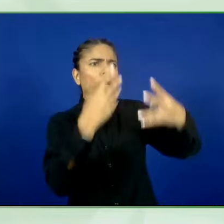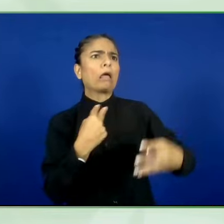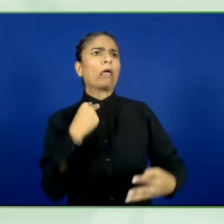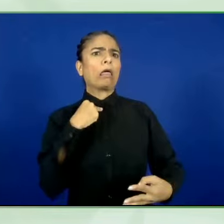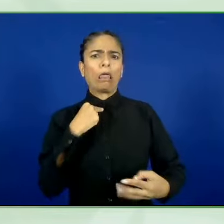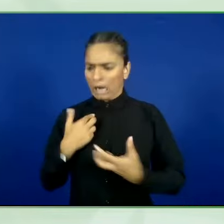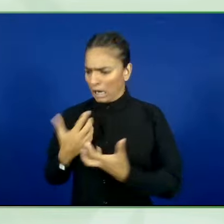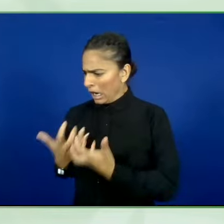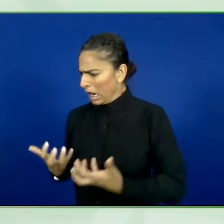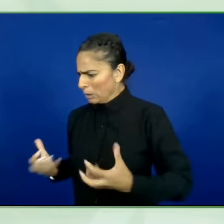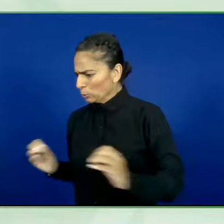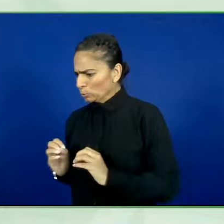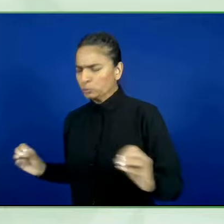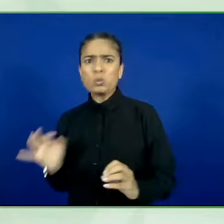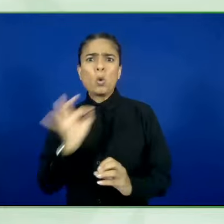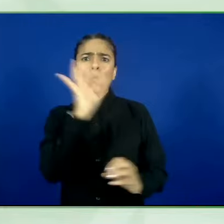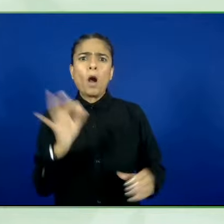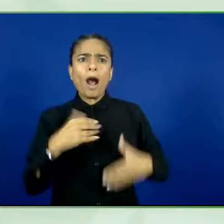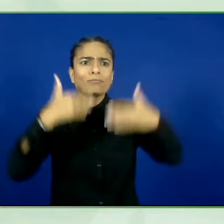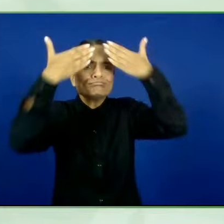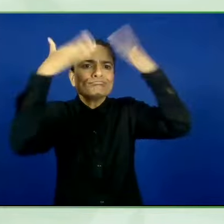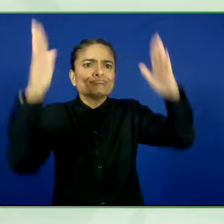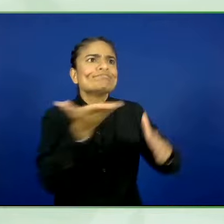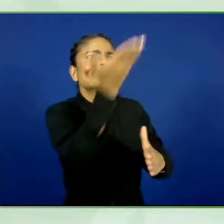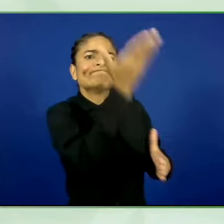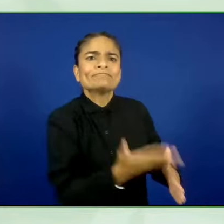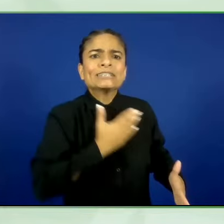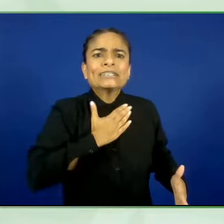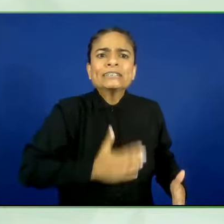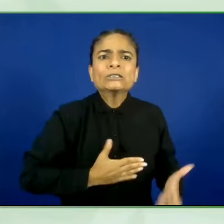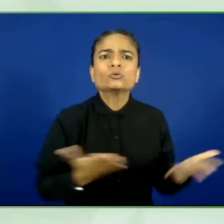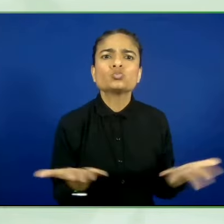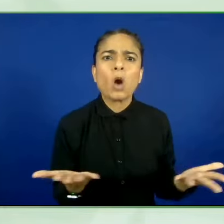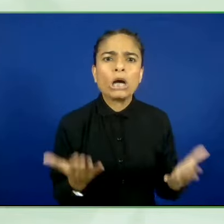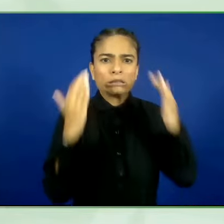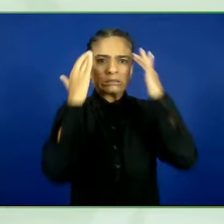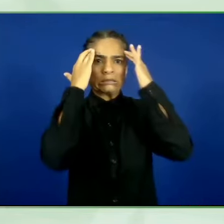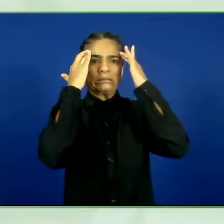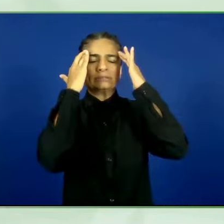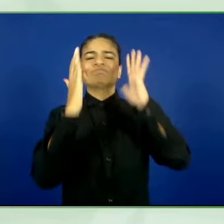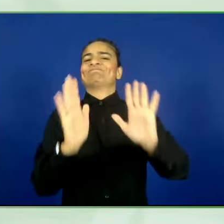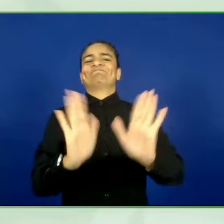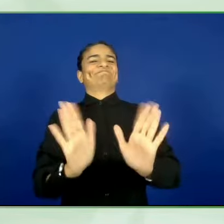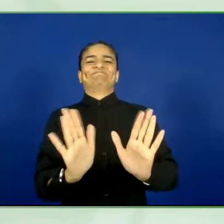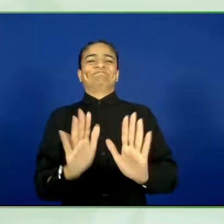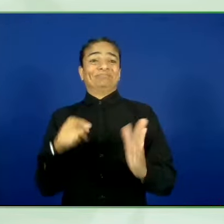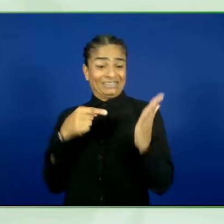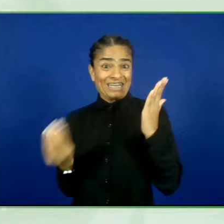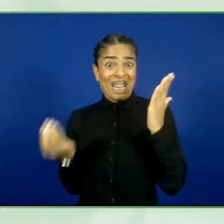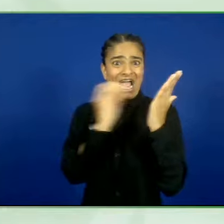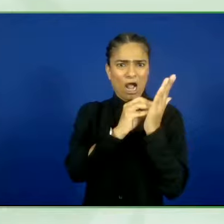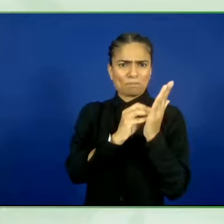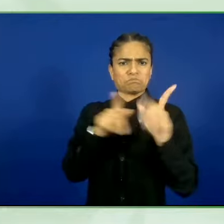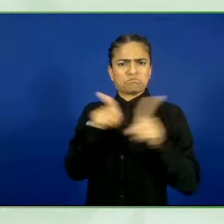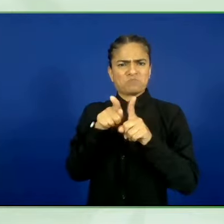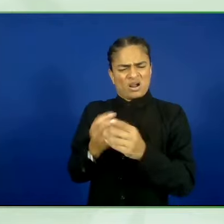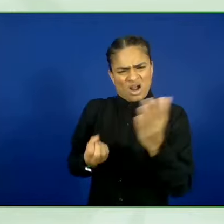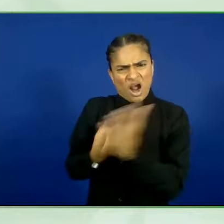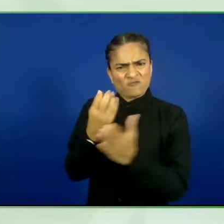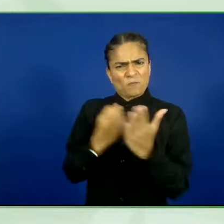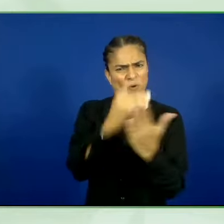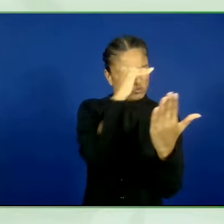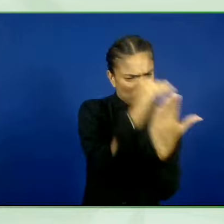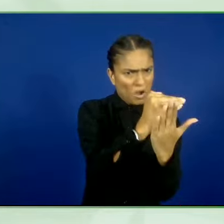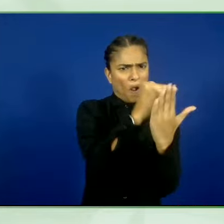to avoid that gap, this application is there to give us that information, which is very necessary to ensure